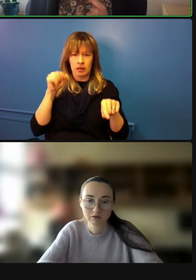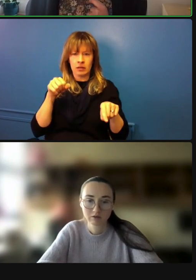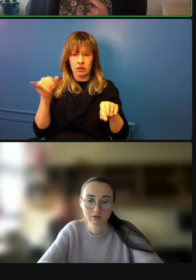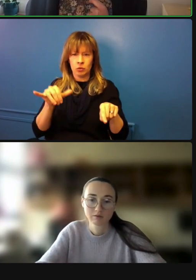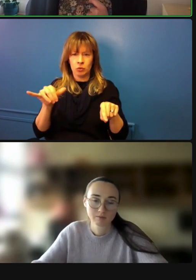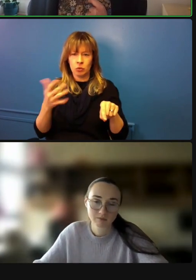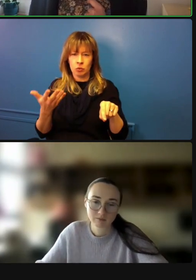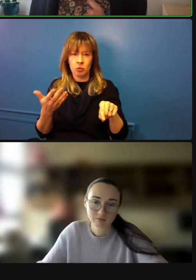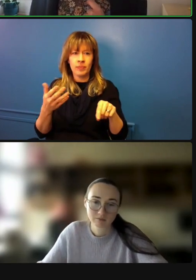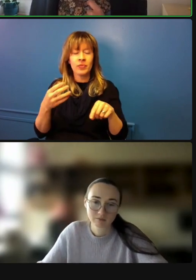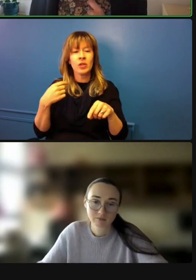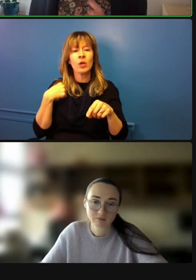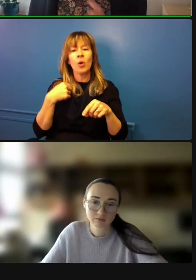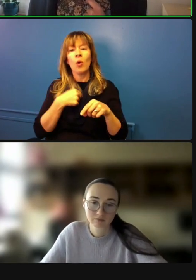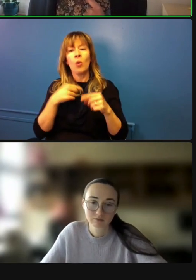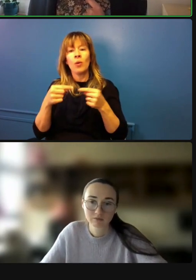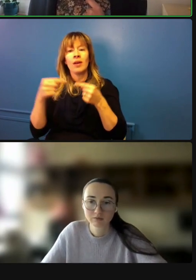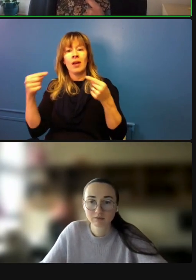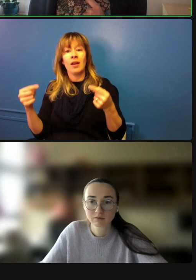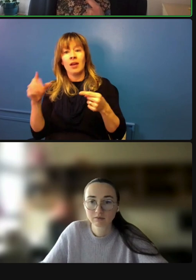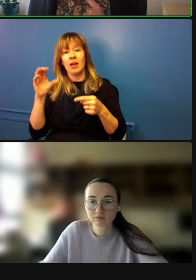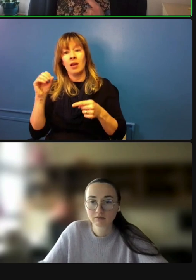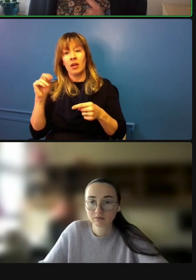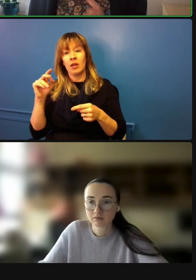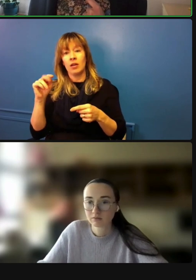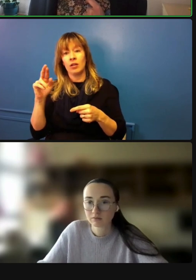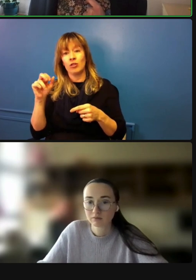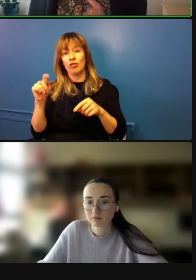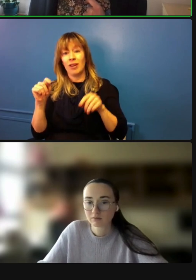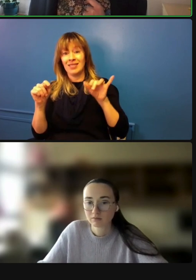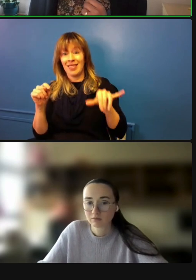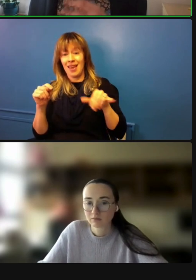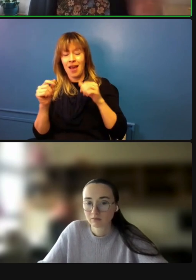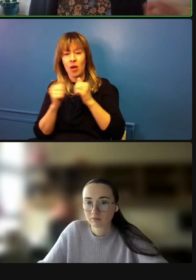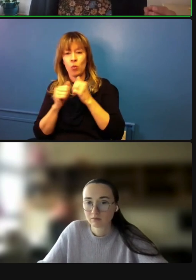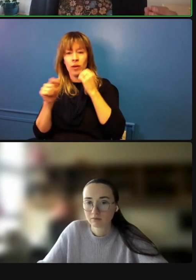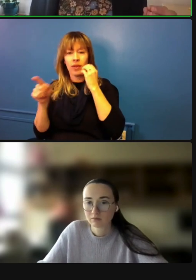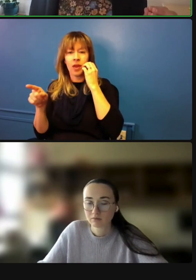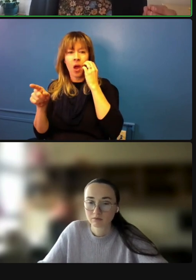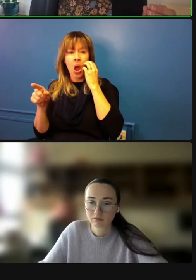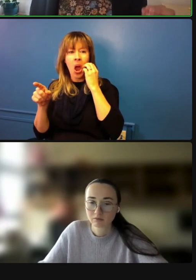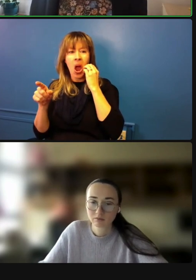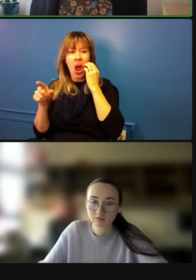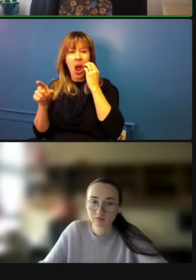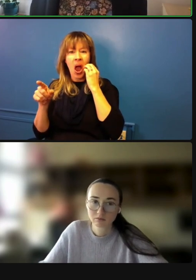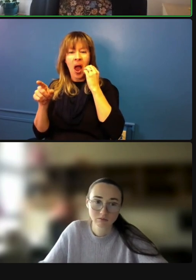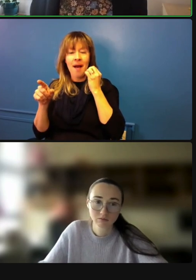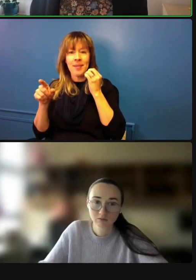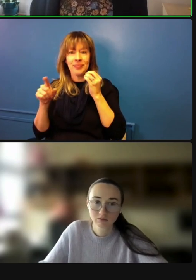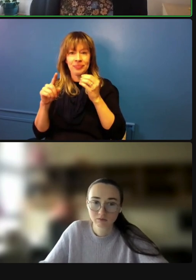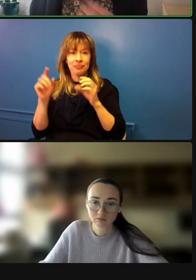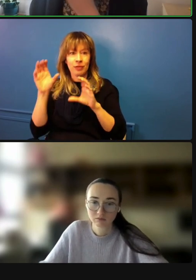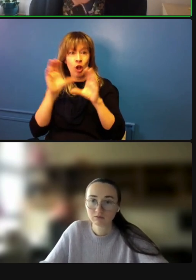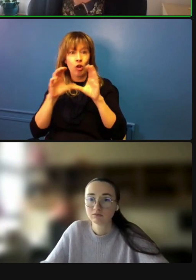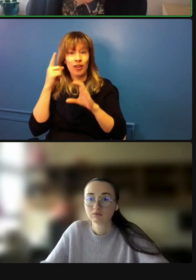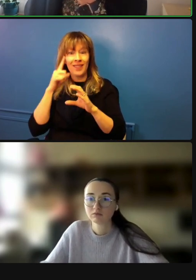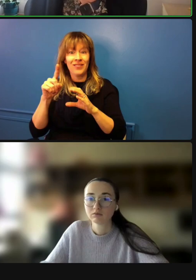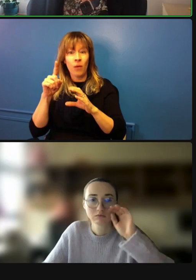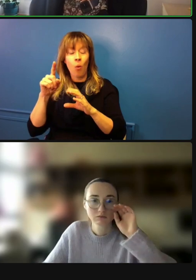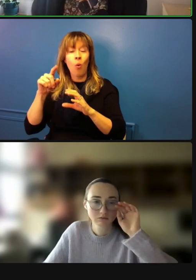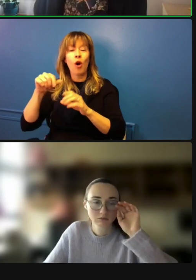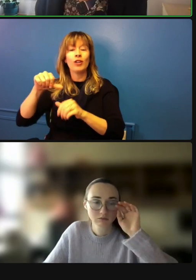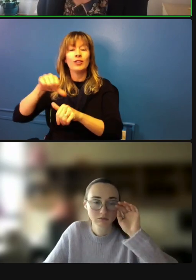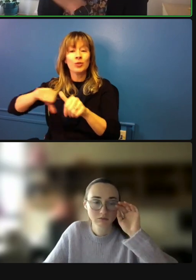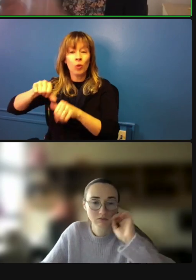we contrasted this experiment for looking for social interaction